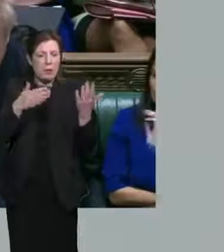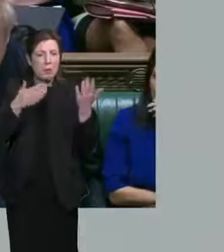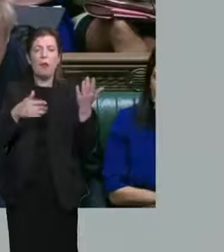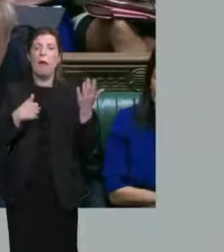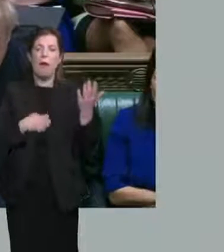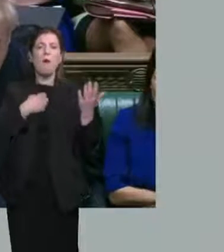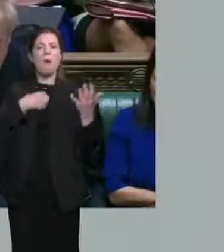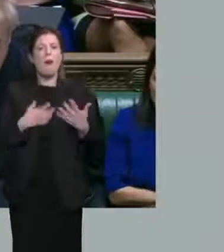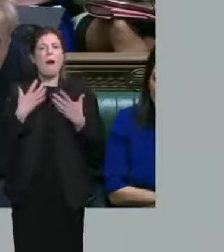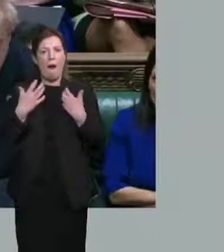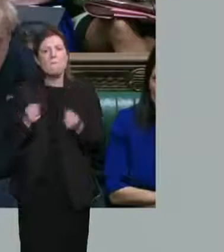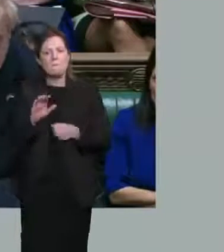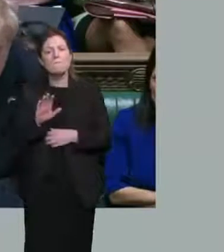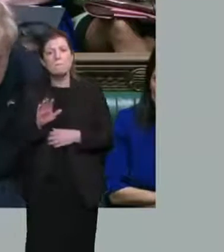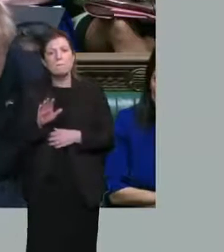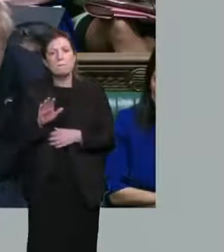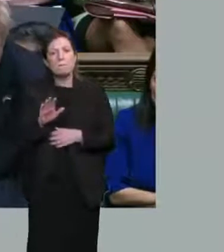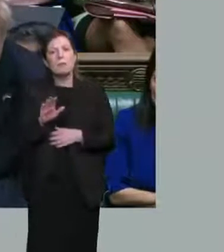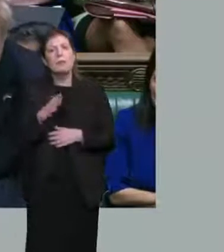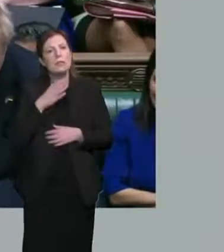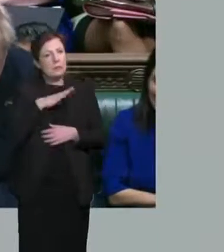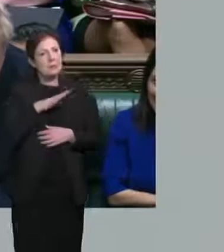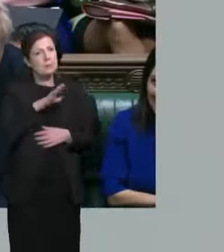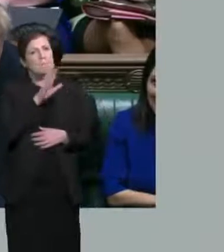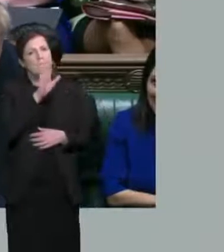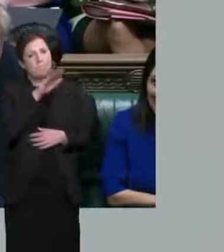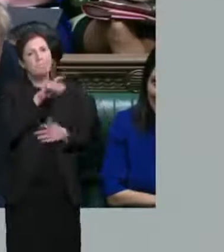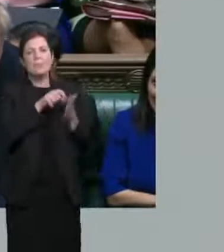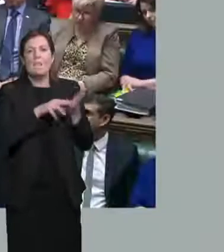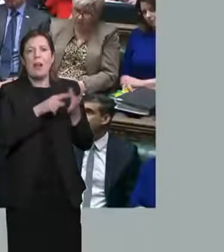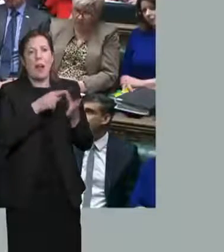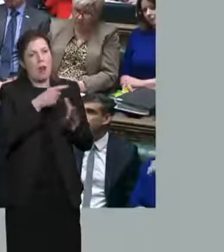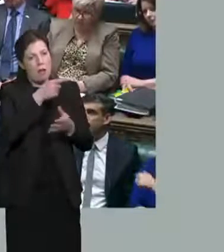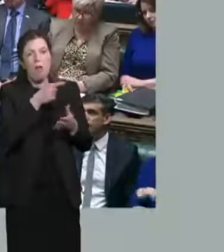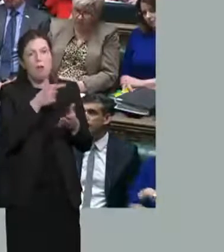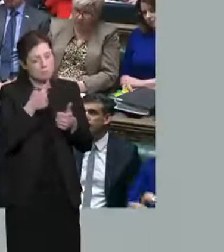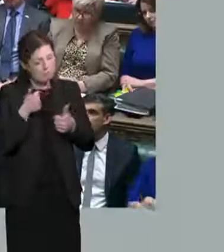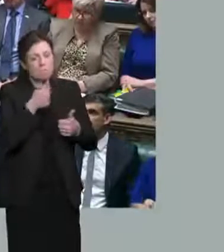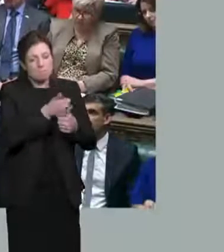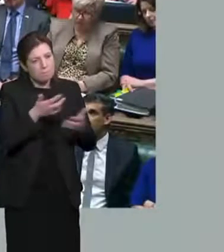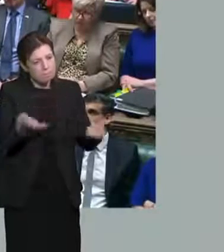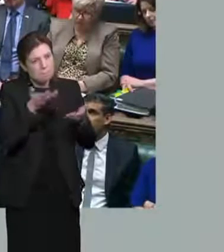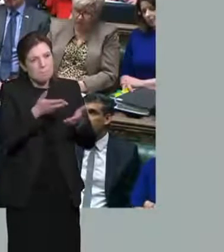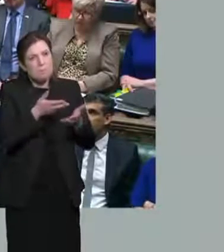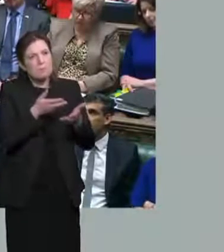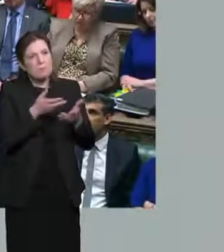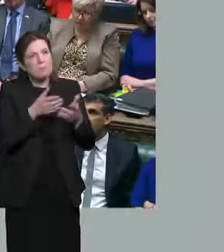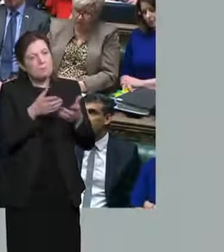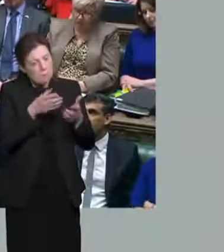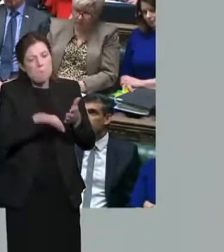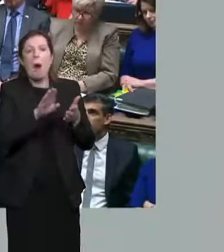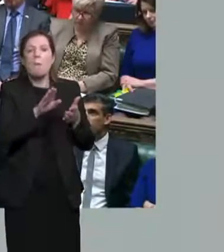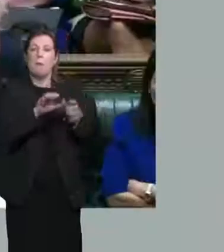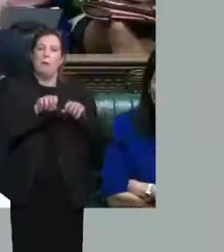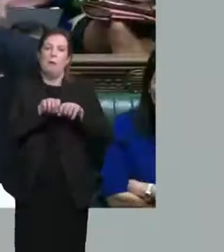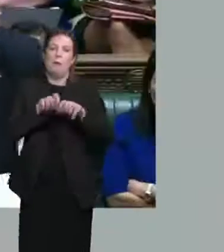sure that they're given every possible encouragement and support to expedite the supply of driving licences to the